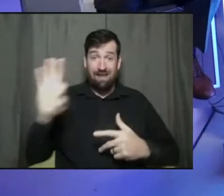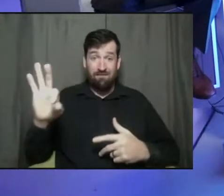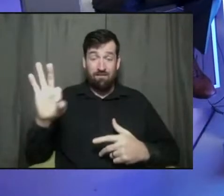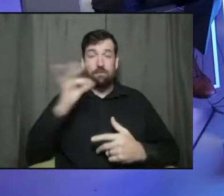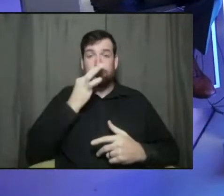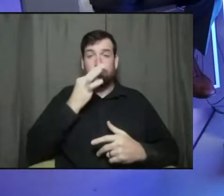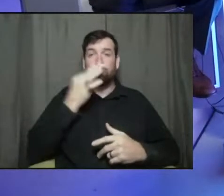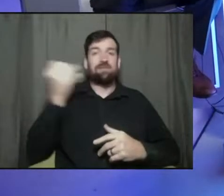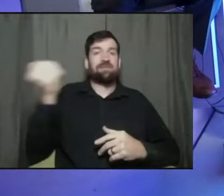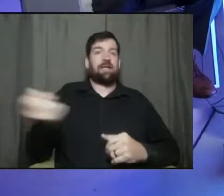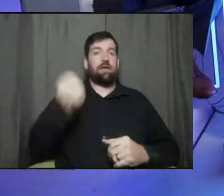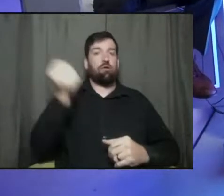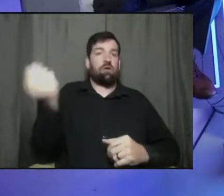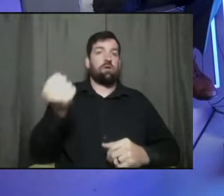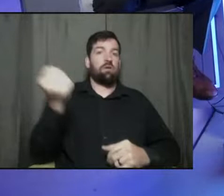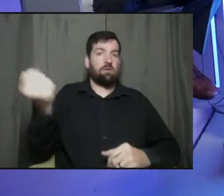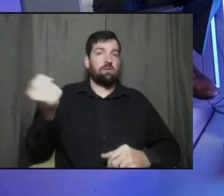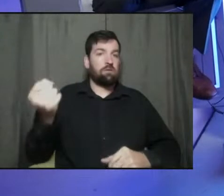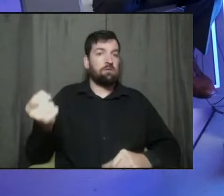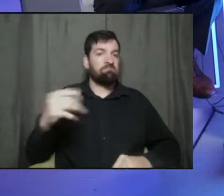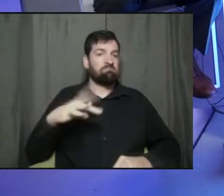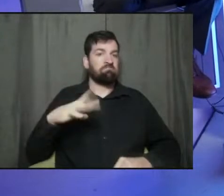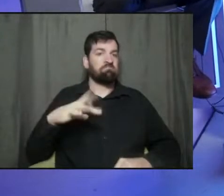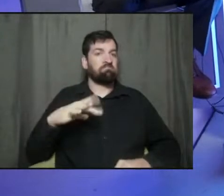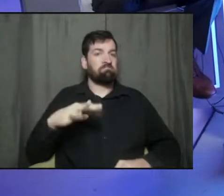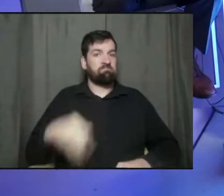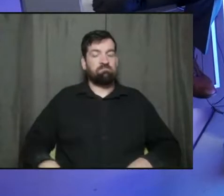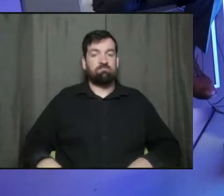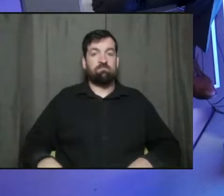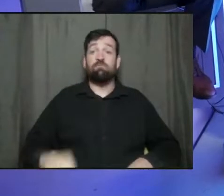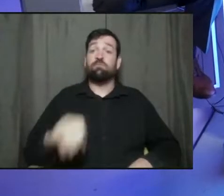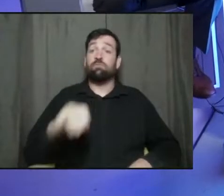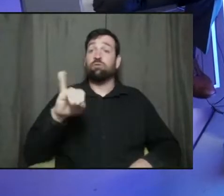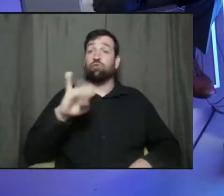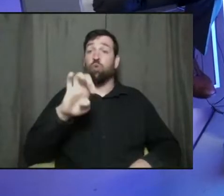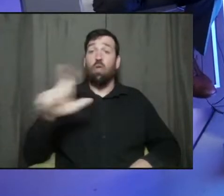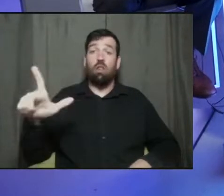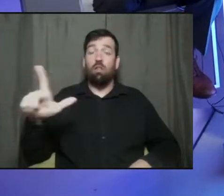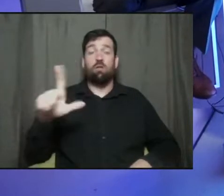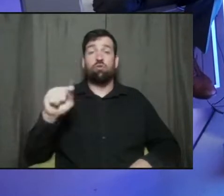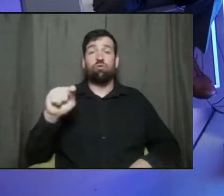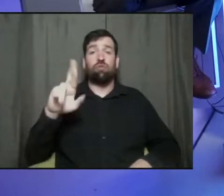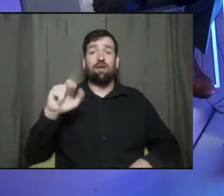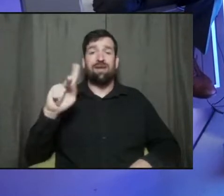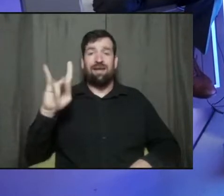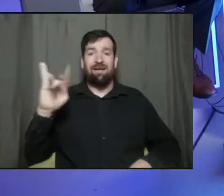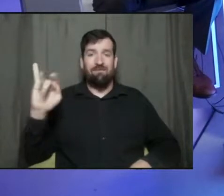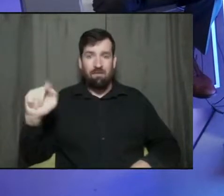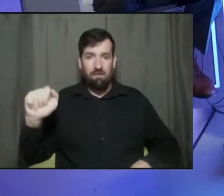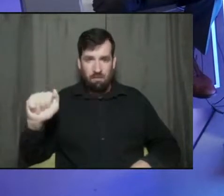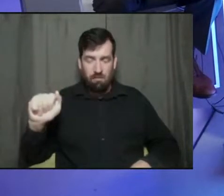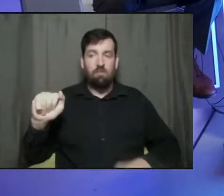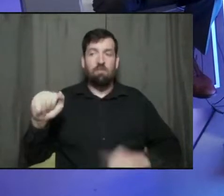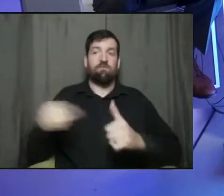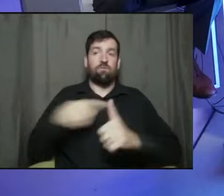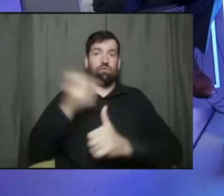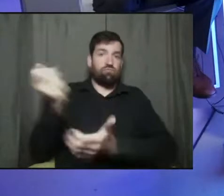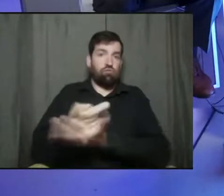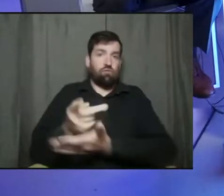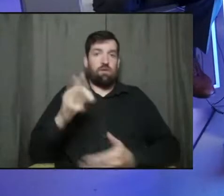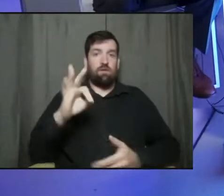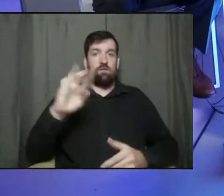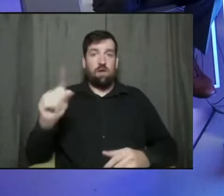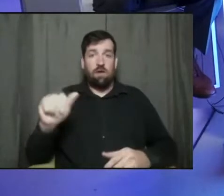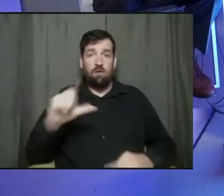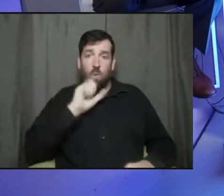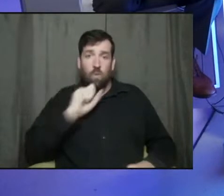cool thing. Okay. Joel, when Trikafta first received FDA approval, it was for patients aged 12 and older. Now